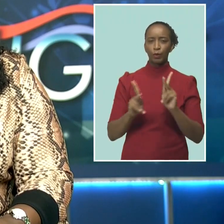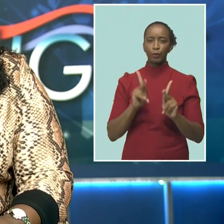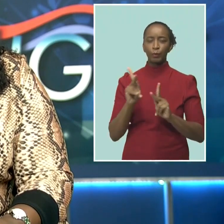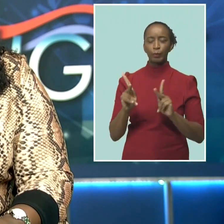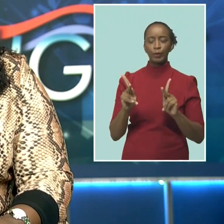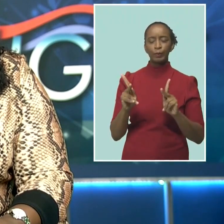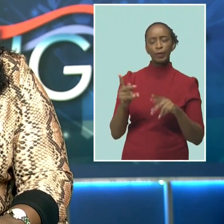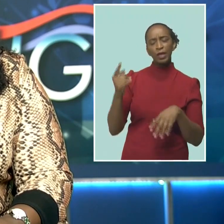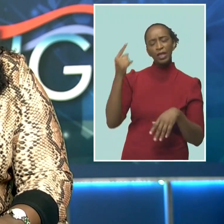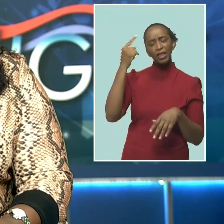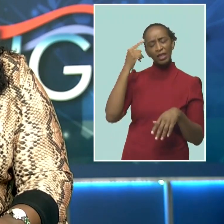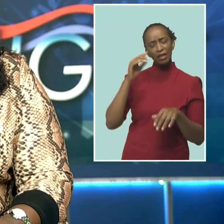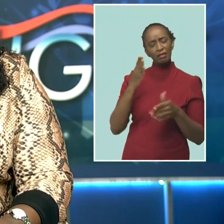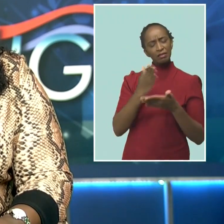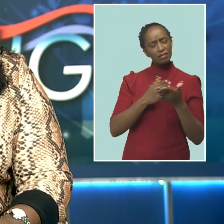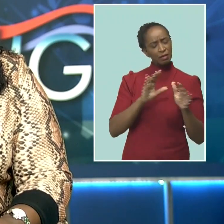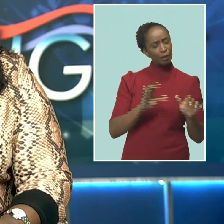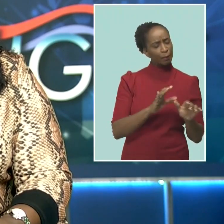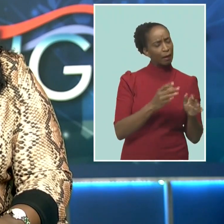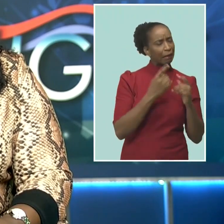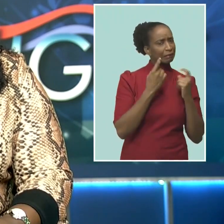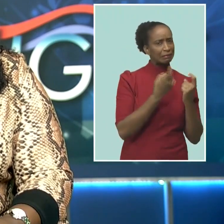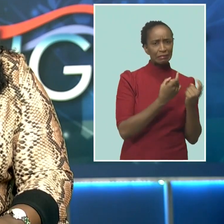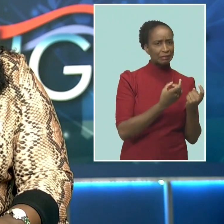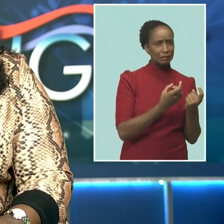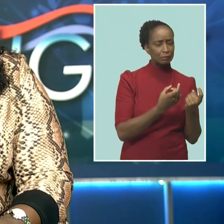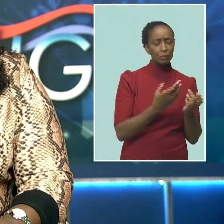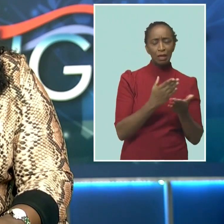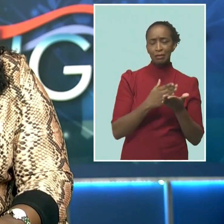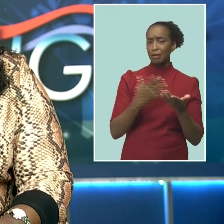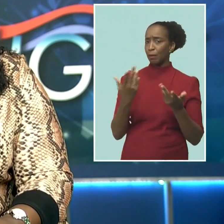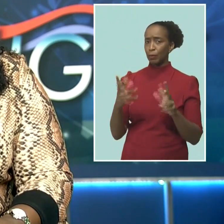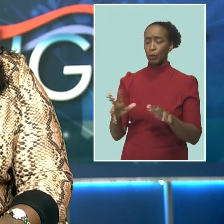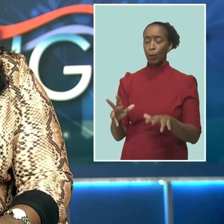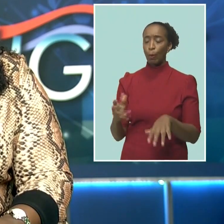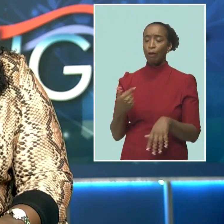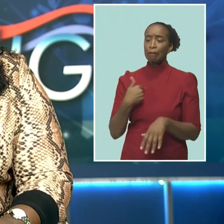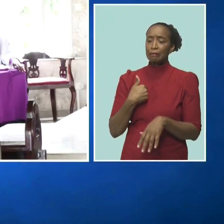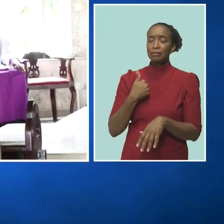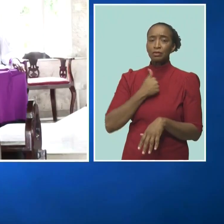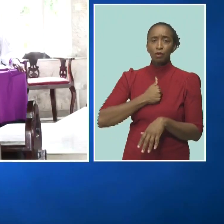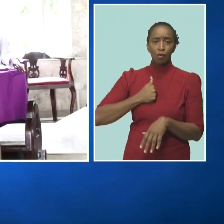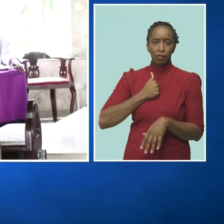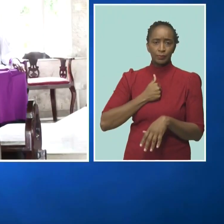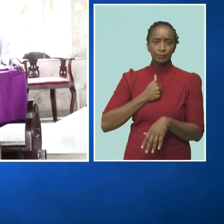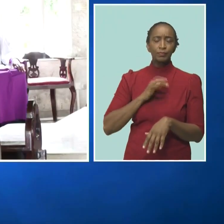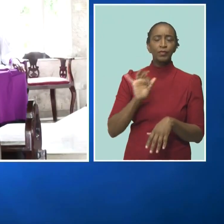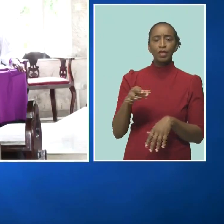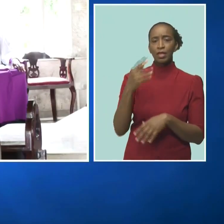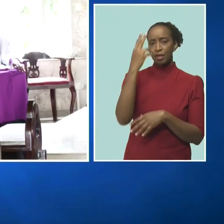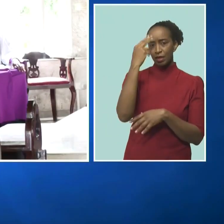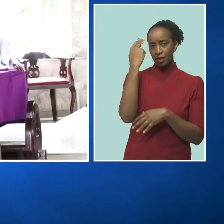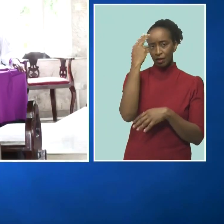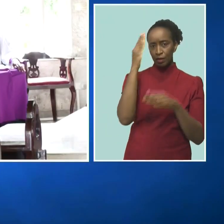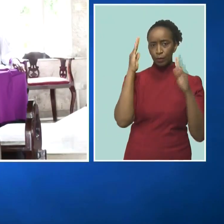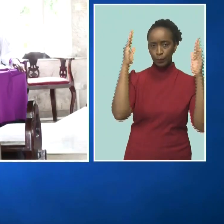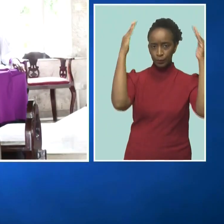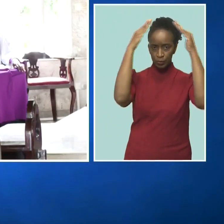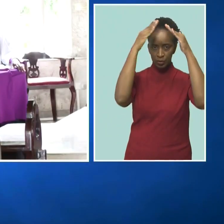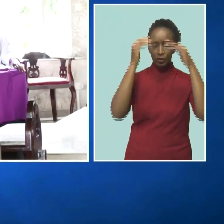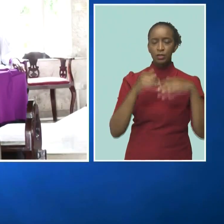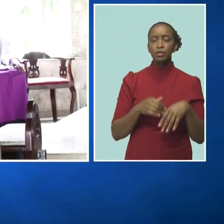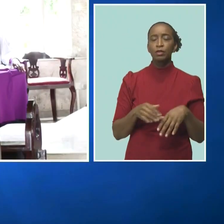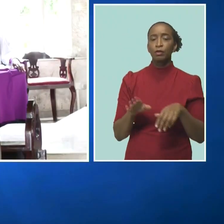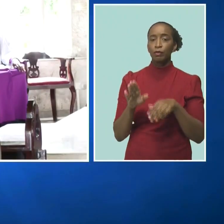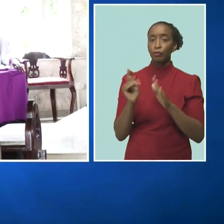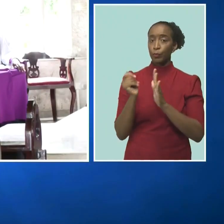and some are not interested in saying sorry. That's the view of Roman Catholic Bishop of Bridgetown, Bishop Neil Scantlebury.